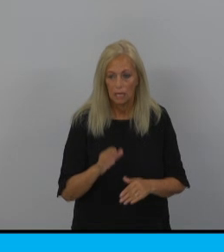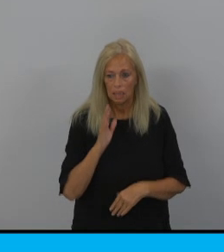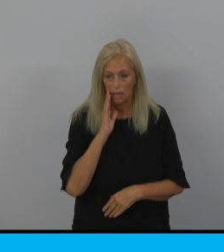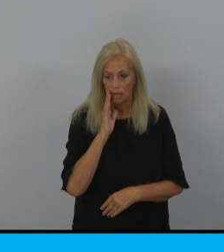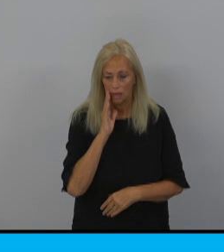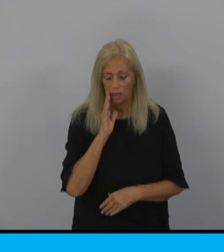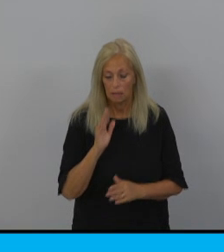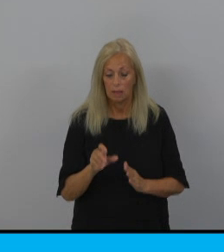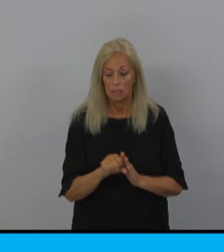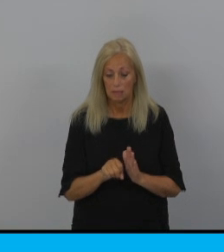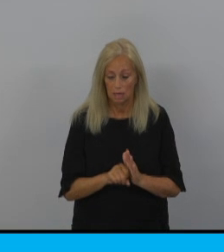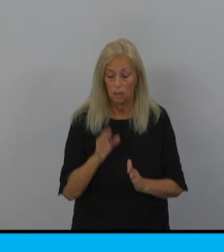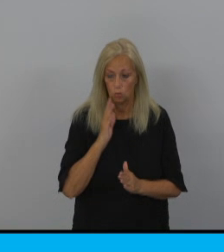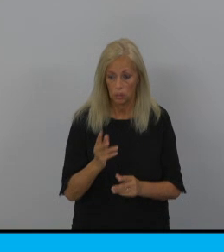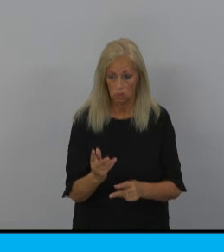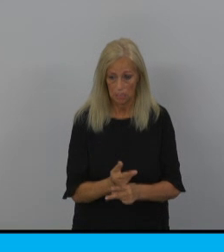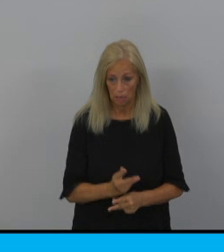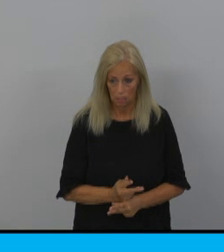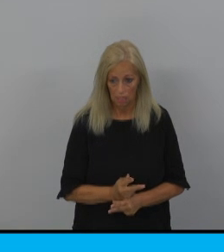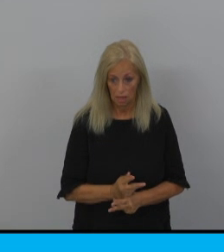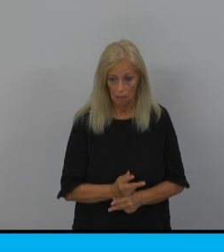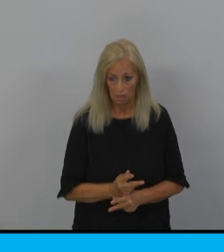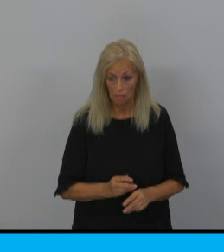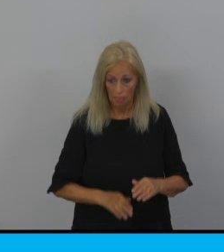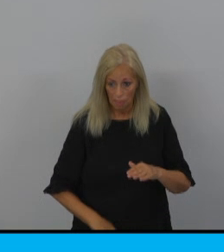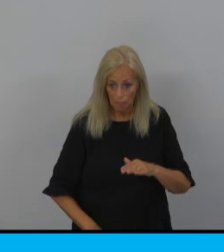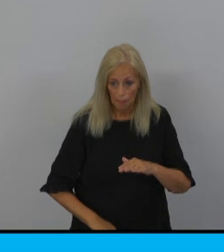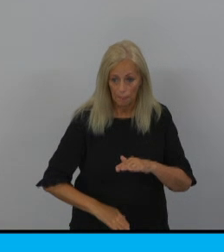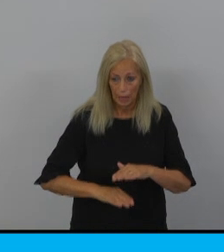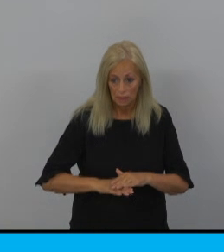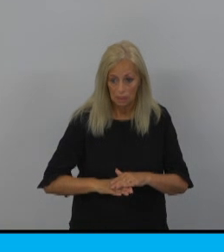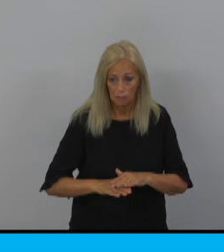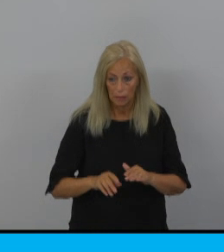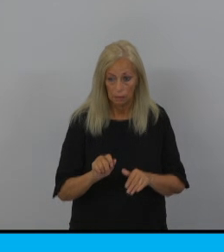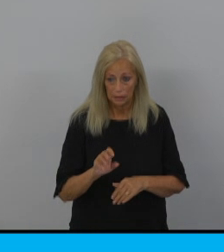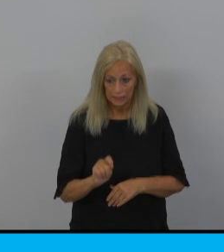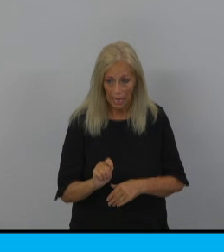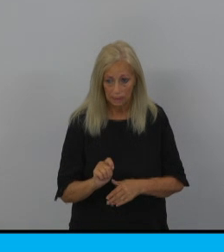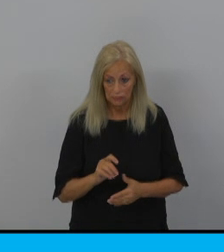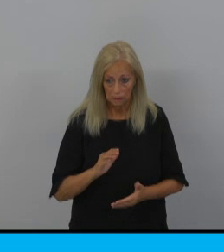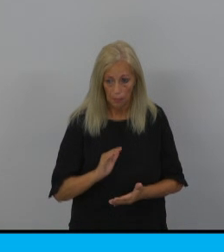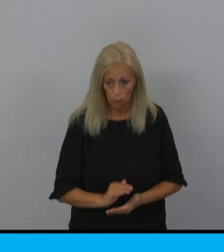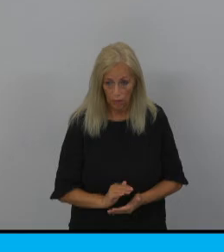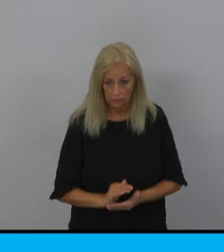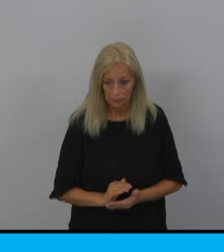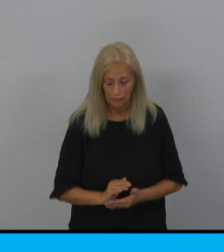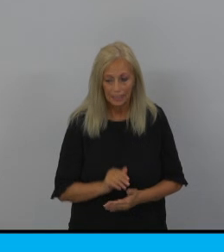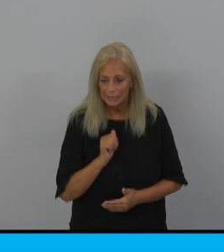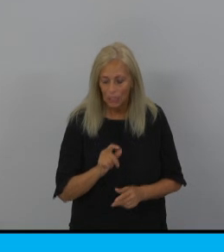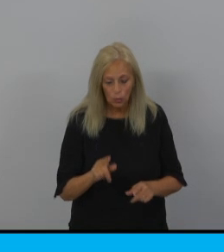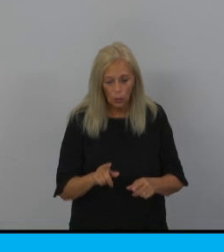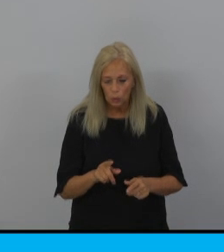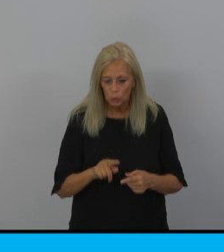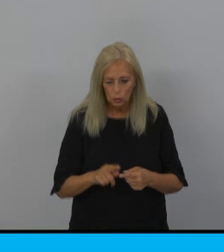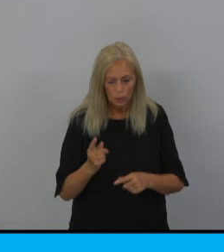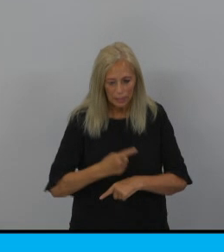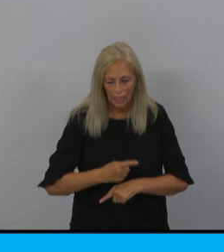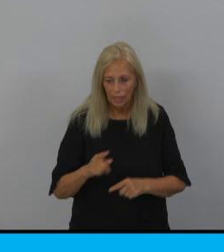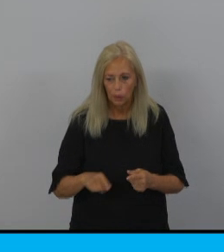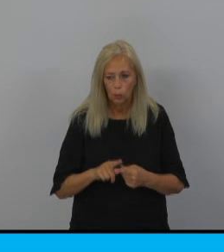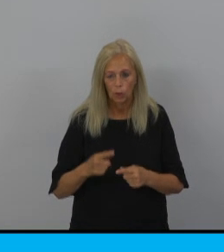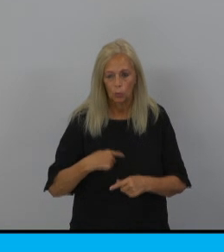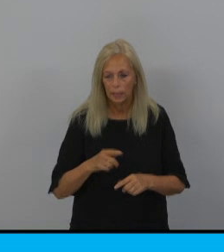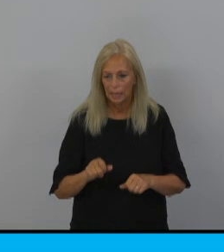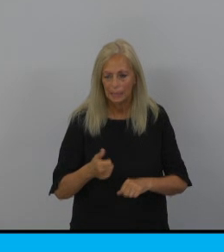state will calculate this maximum compressed tax rate. Gone are the days when we could actually set a tax